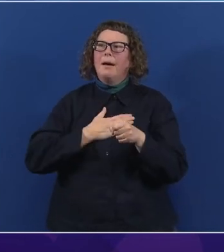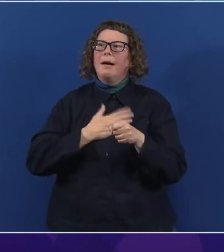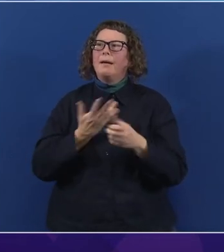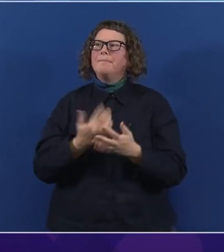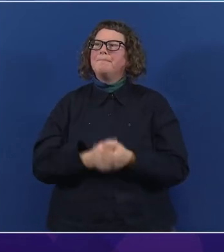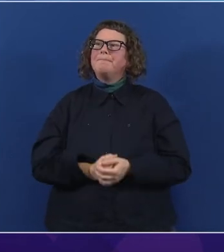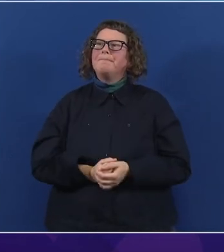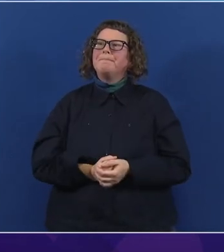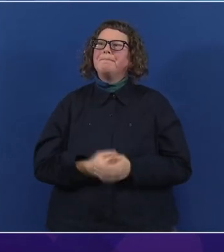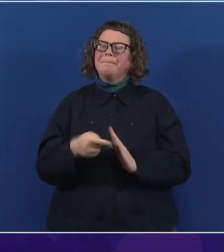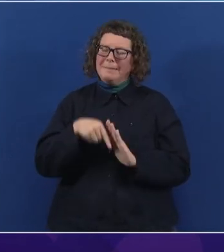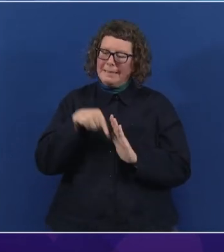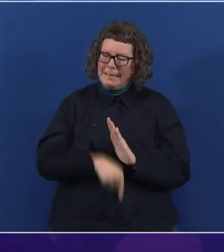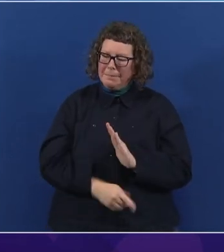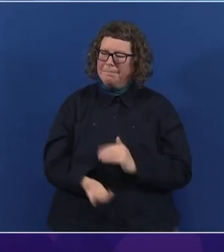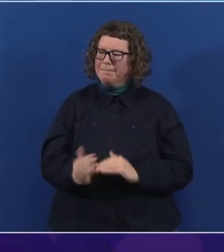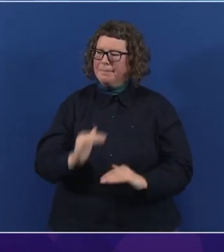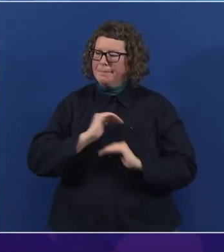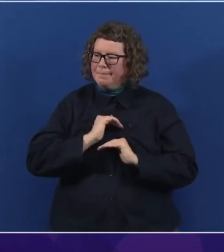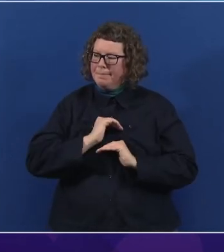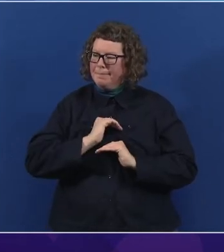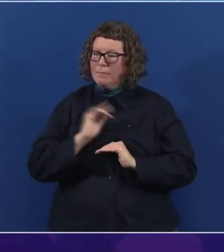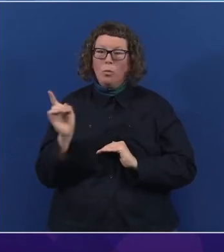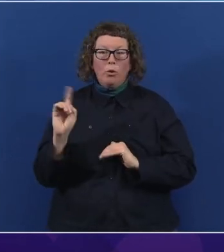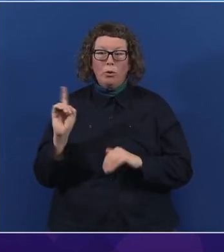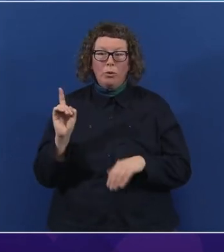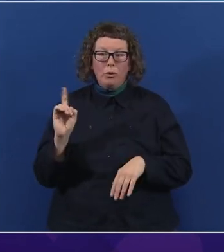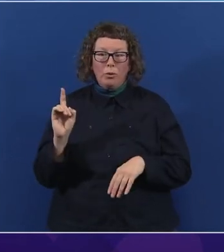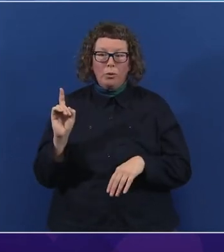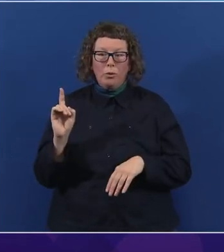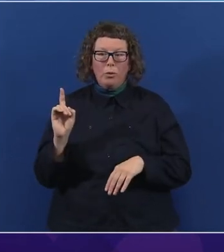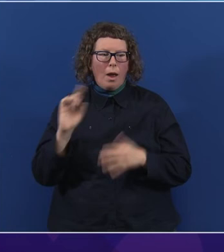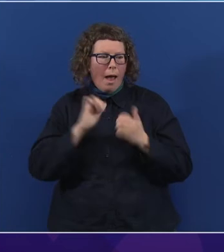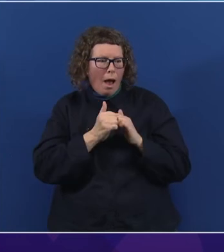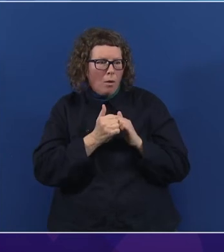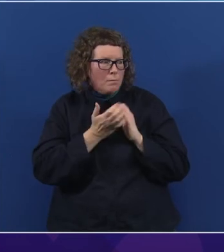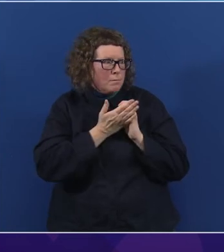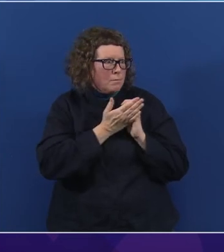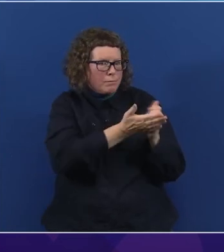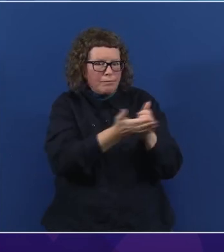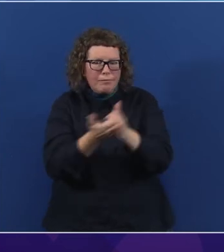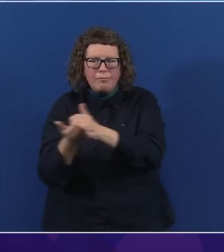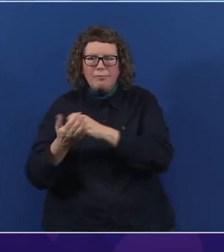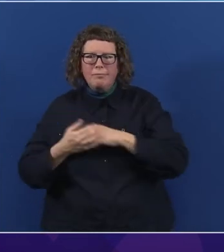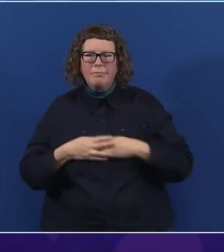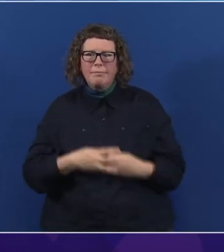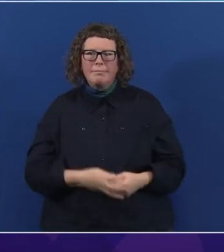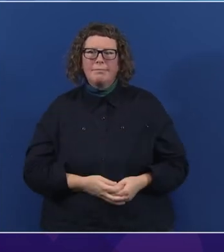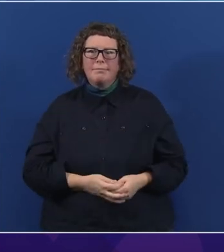my deep satisfaction now is about how I can impact